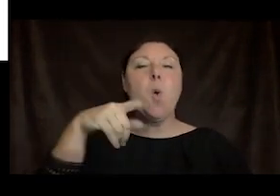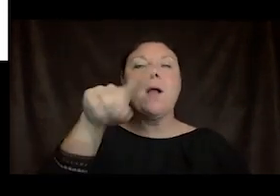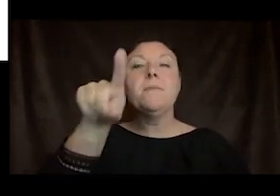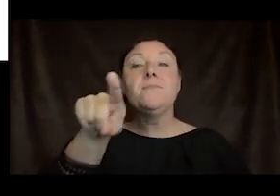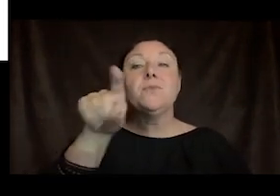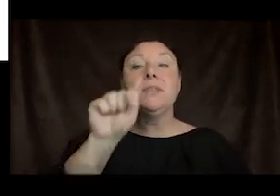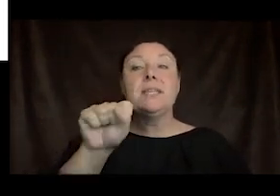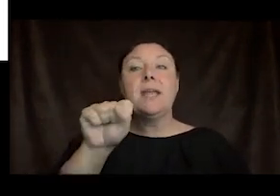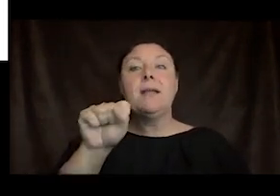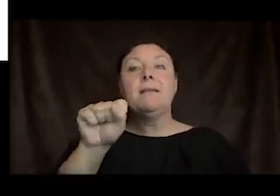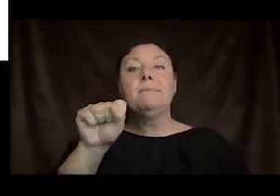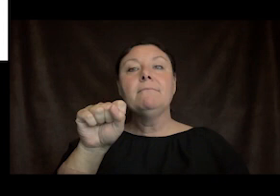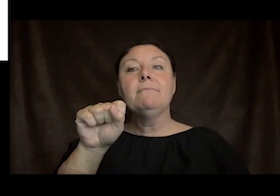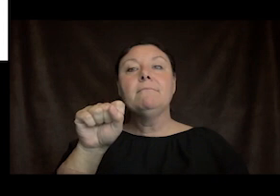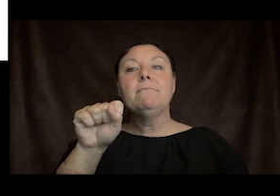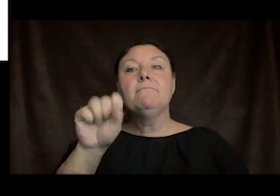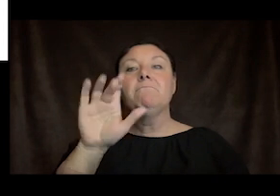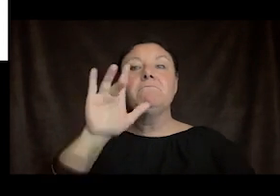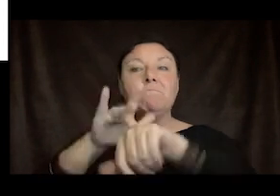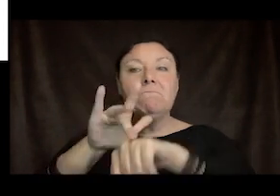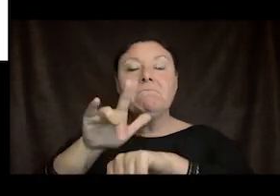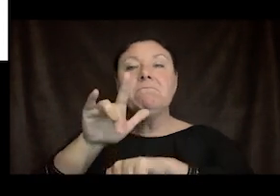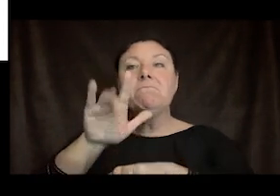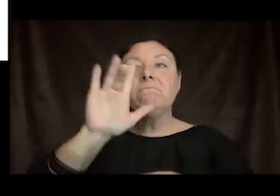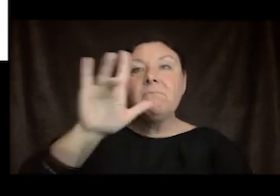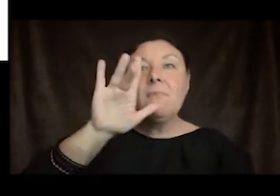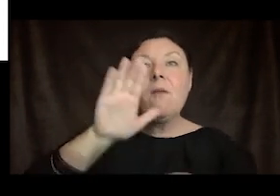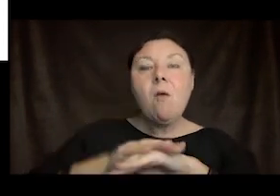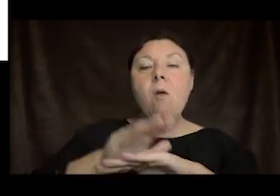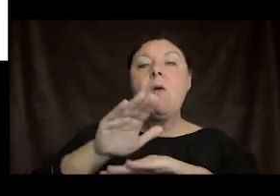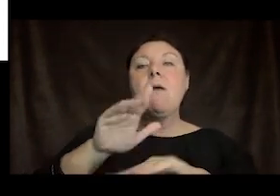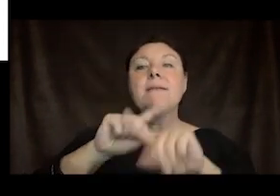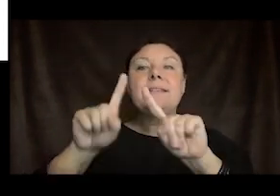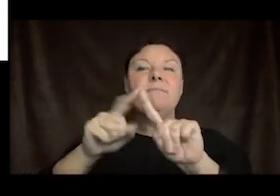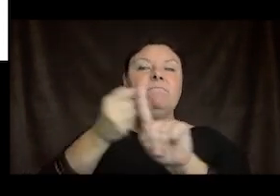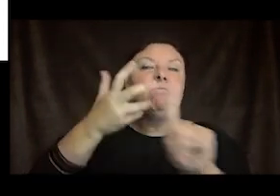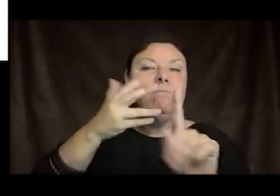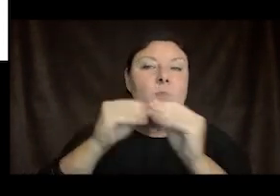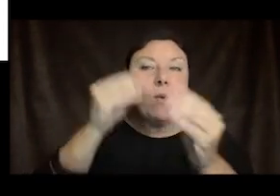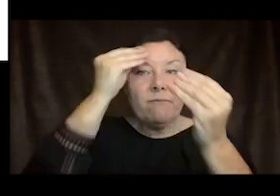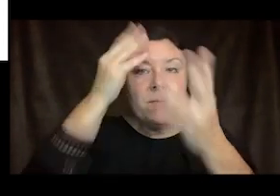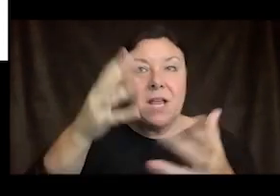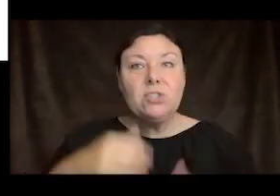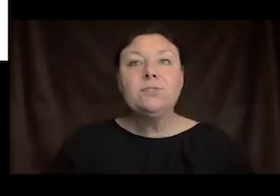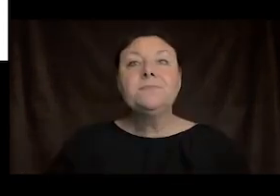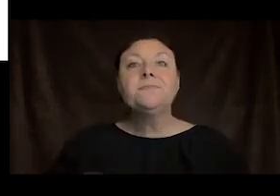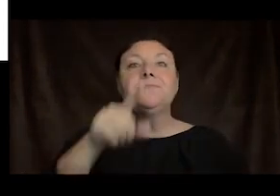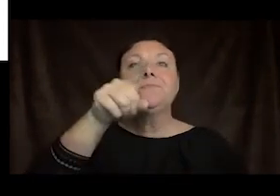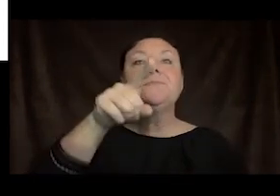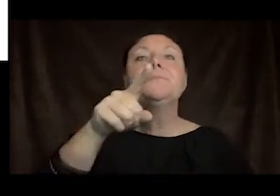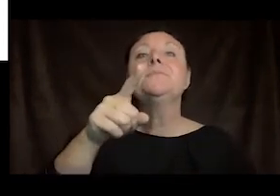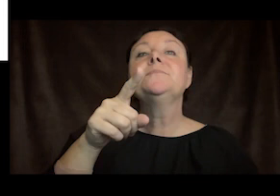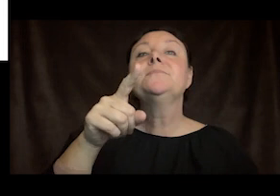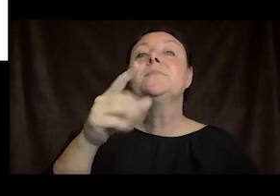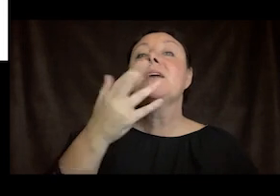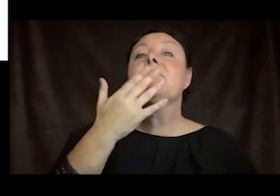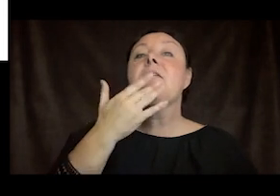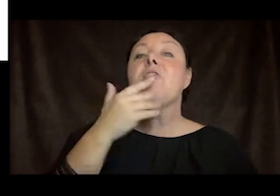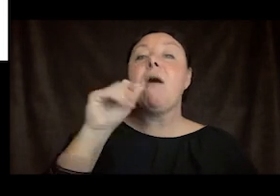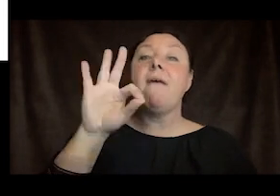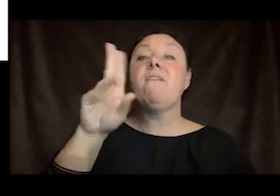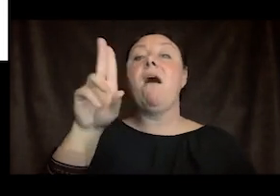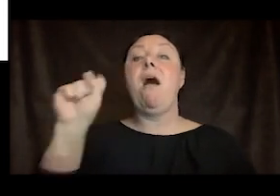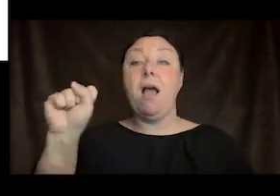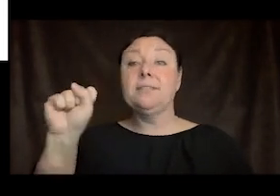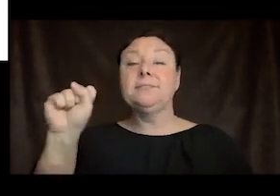where you can go for more information. This website, The Colors of Us, it's all about multicultural children's books. They